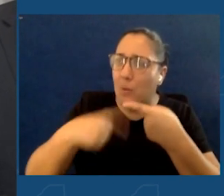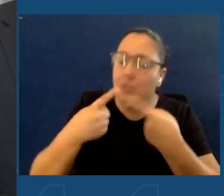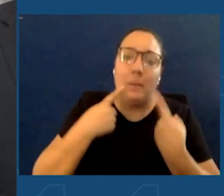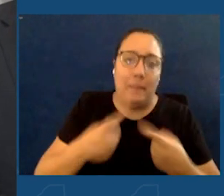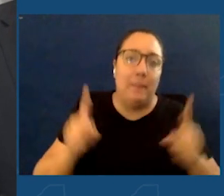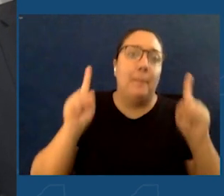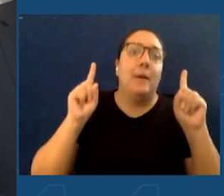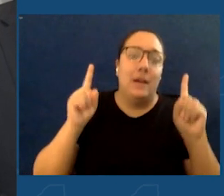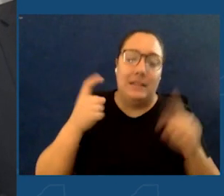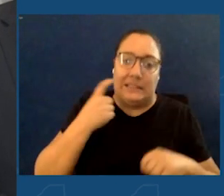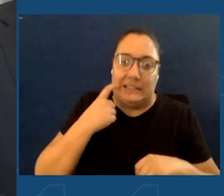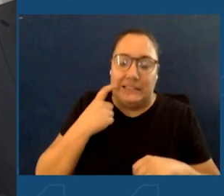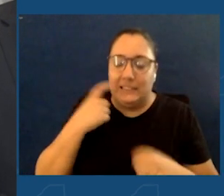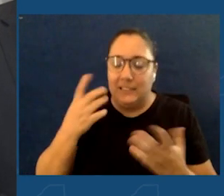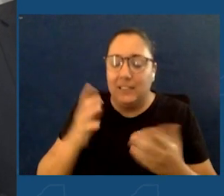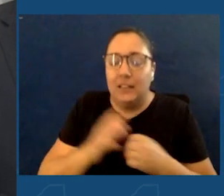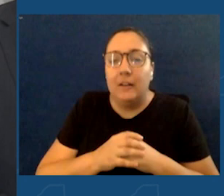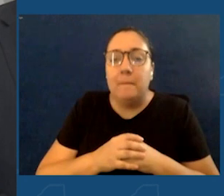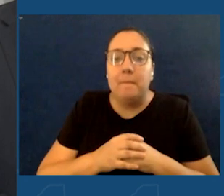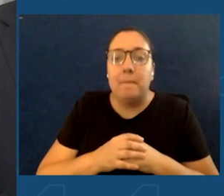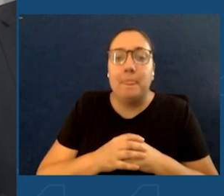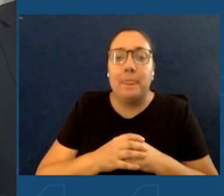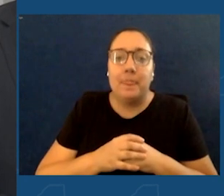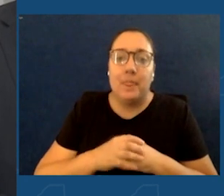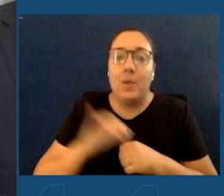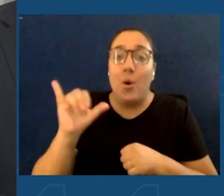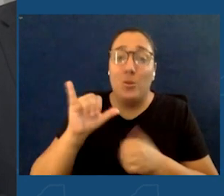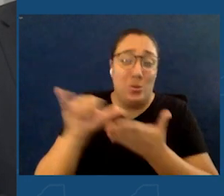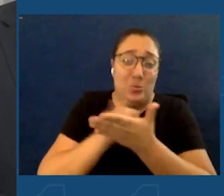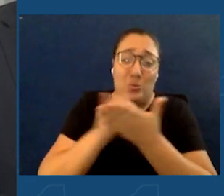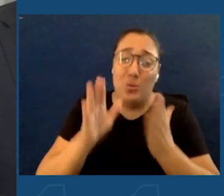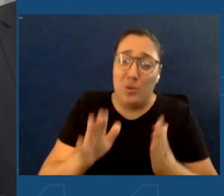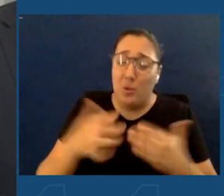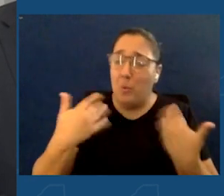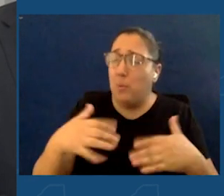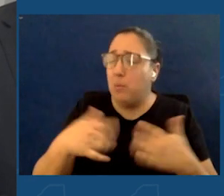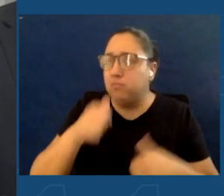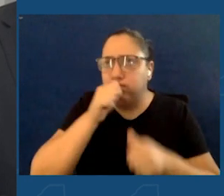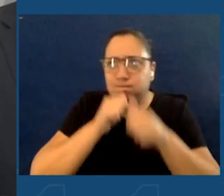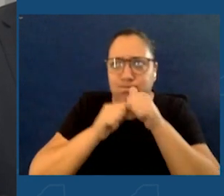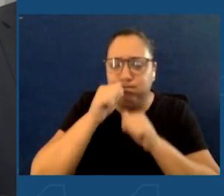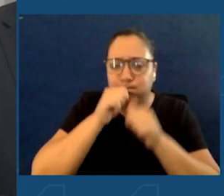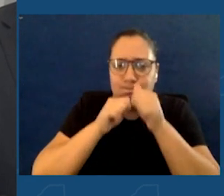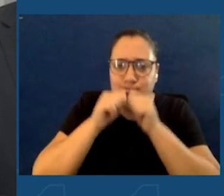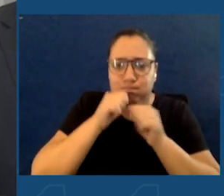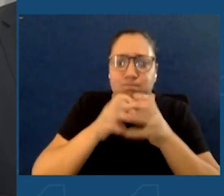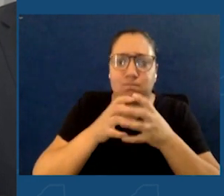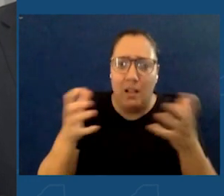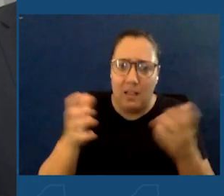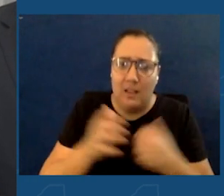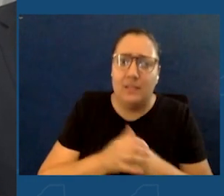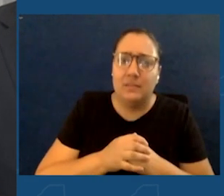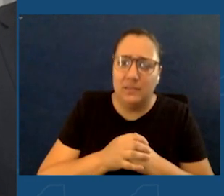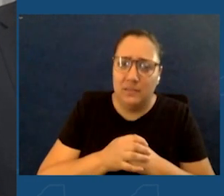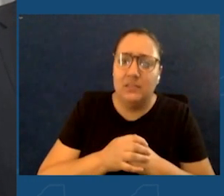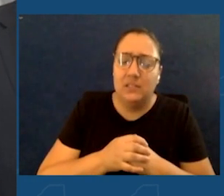time ago. And I'm also here just to say New Yorkers have been through a lot. Overall, we've battled a lot of climate